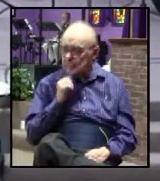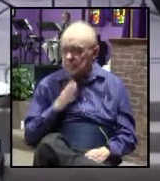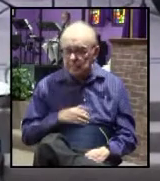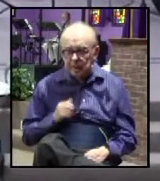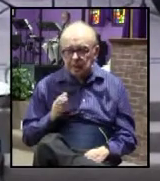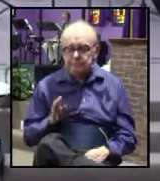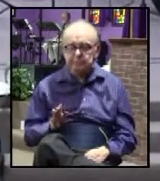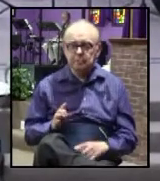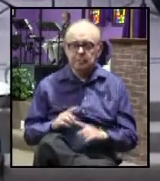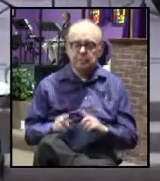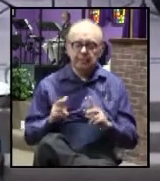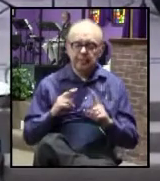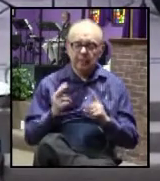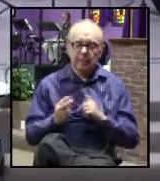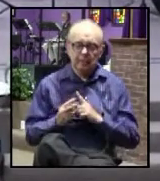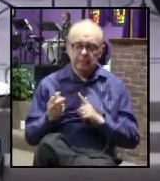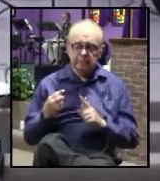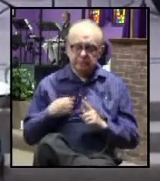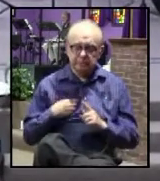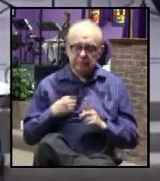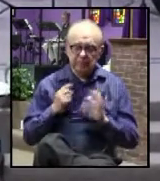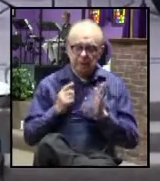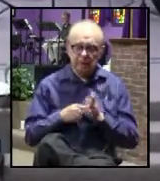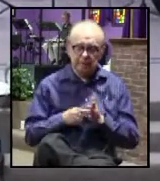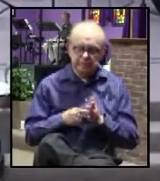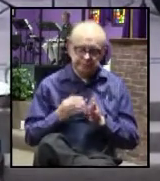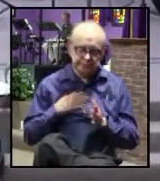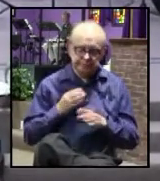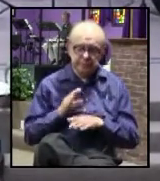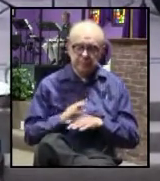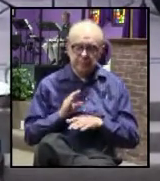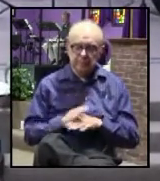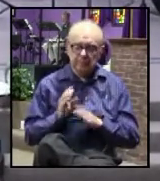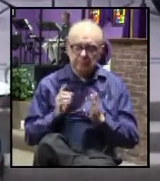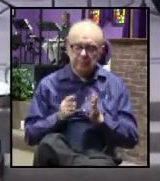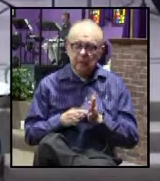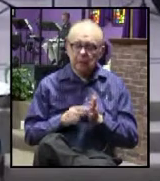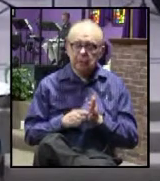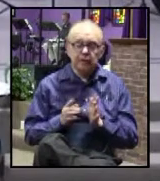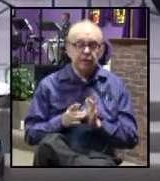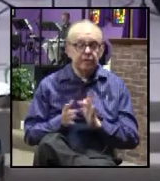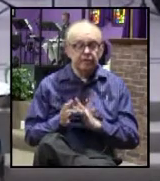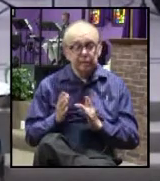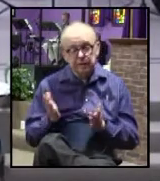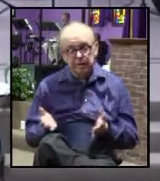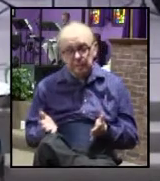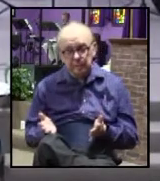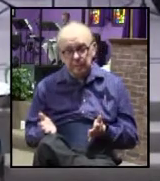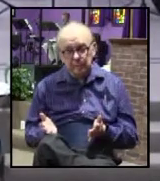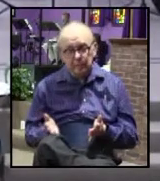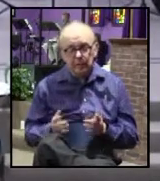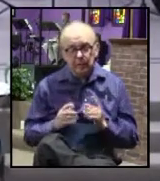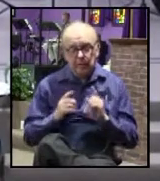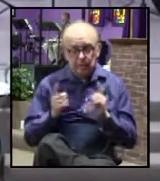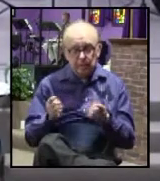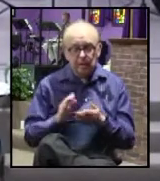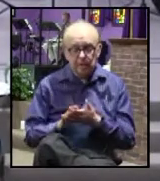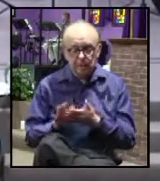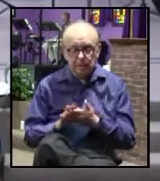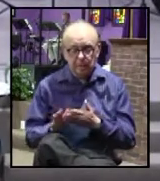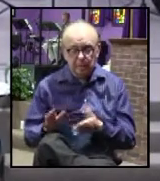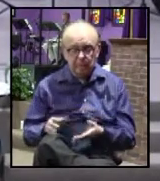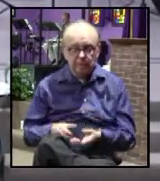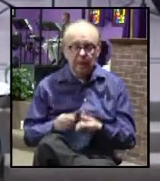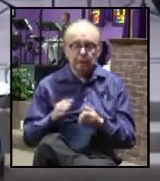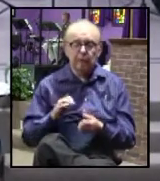job. But my perspective was, I'm here representing Calvary Baptist Church. I'm here representing Jesus. I'm gonna go out, I'm gonna clean this. So I grabbed